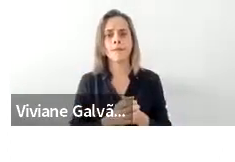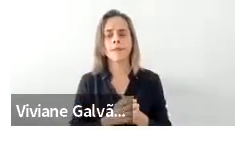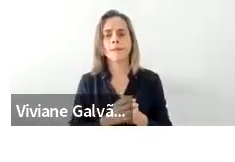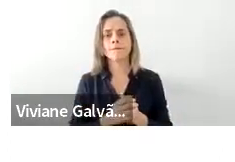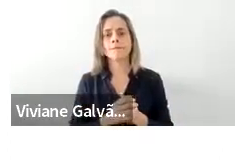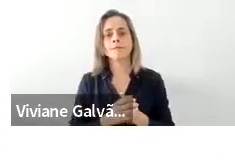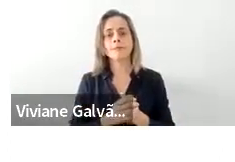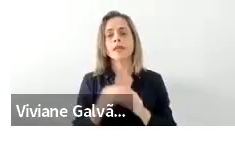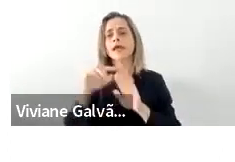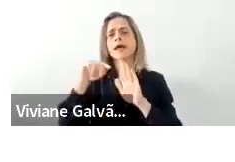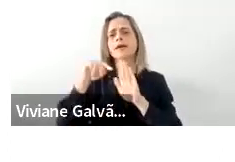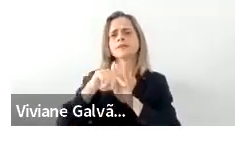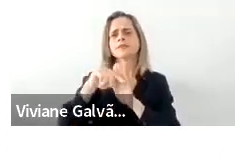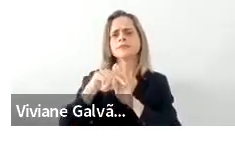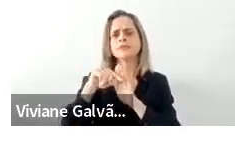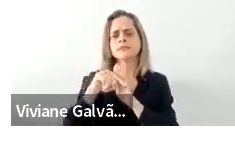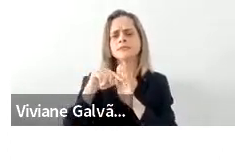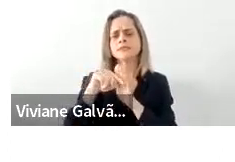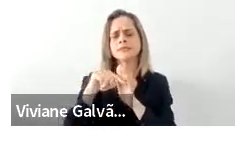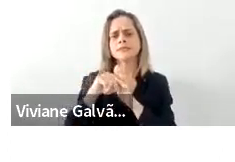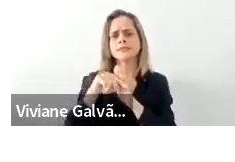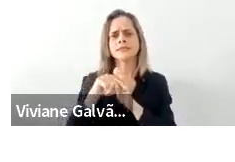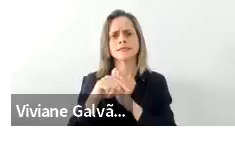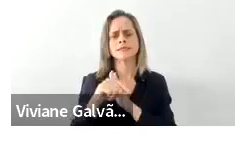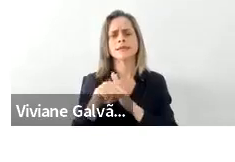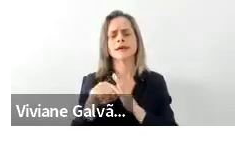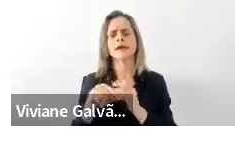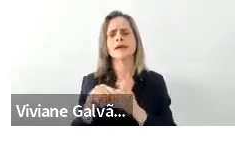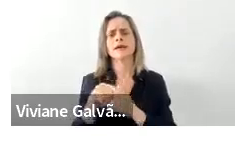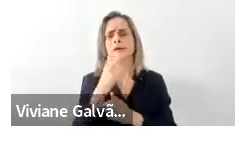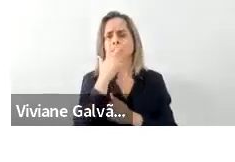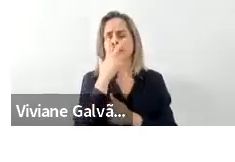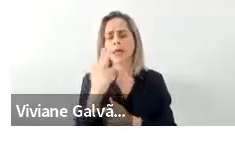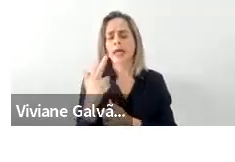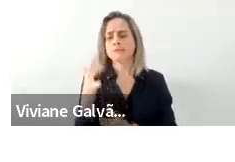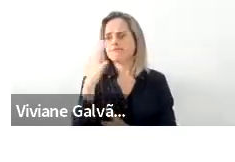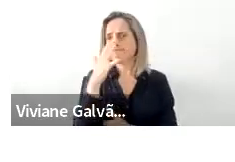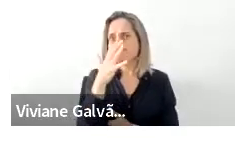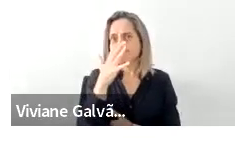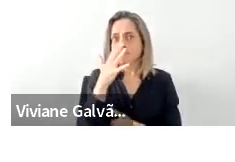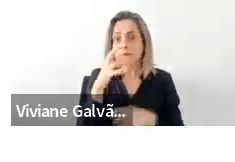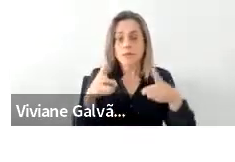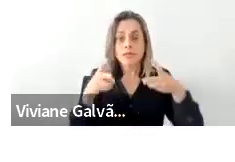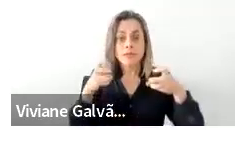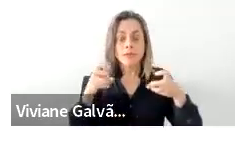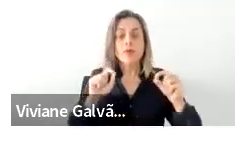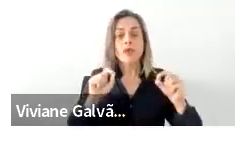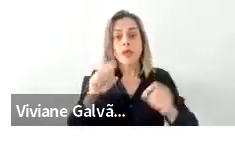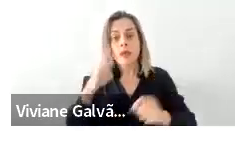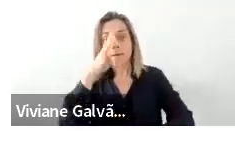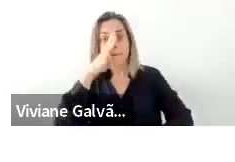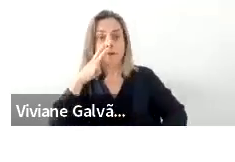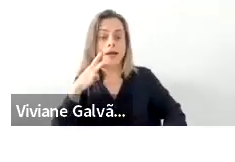evaluating Vygotsky's relation to Marx ultimately lies. In other words,